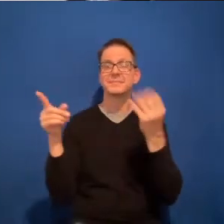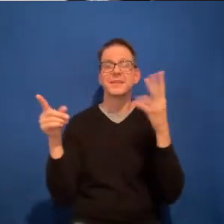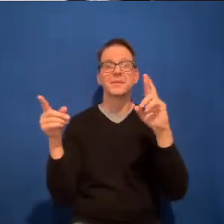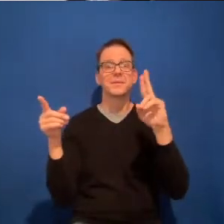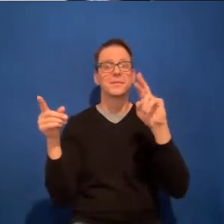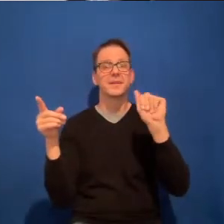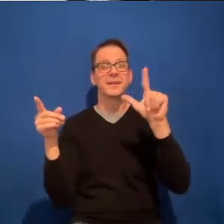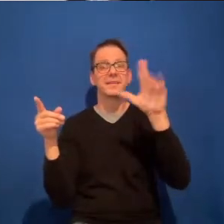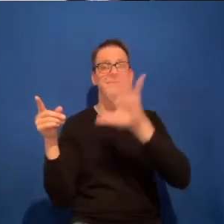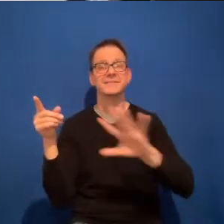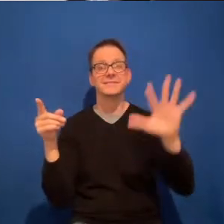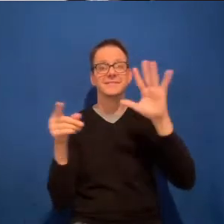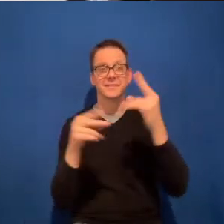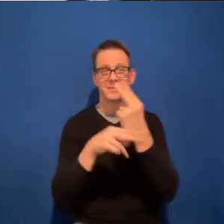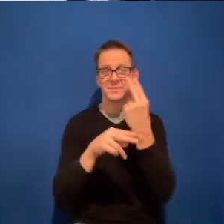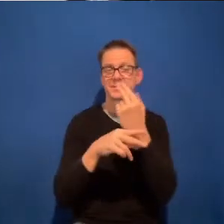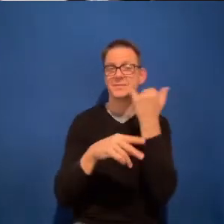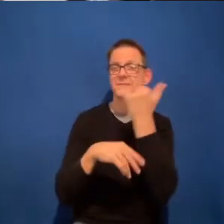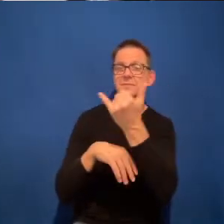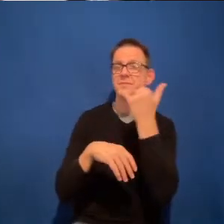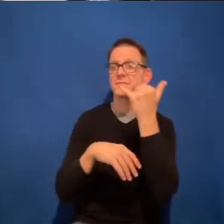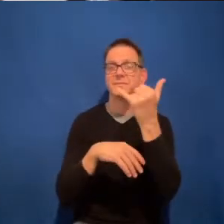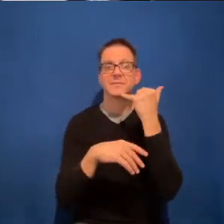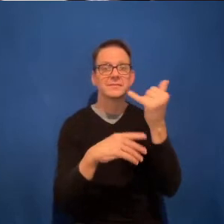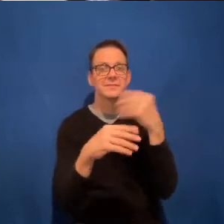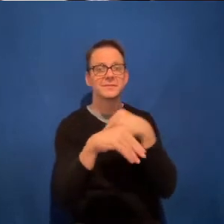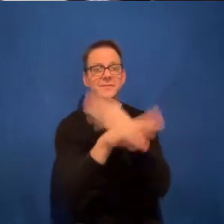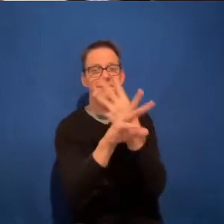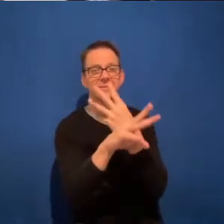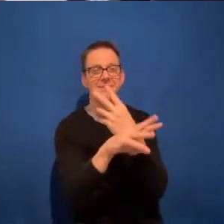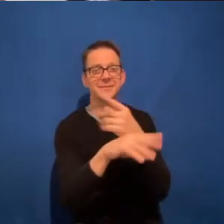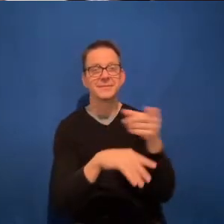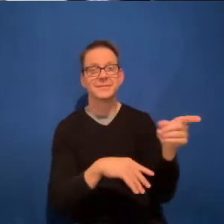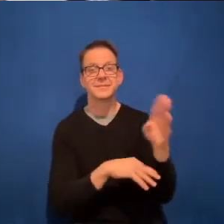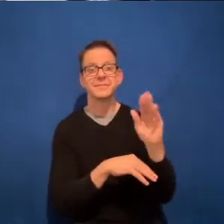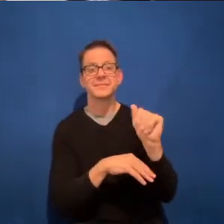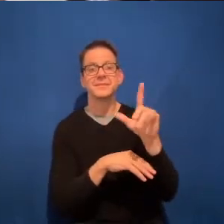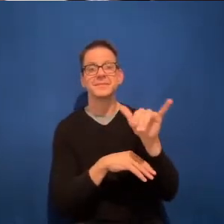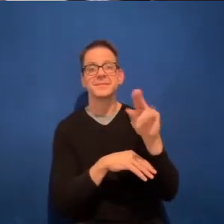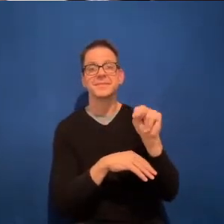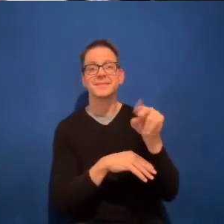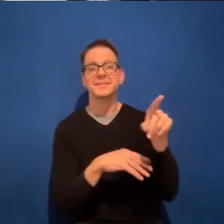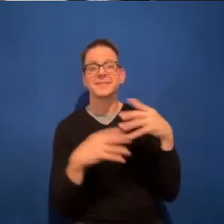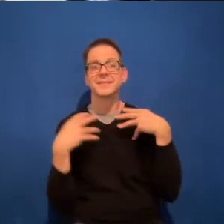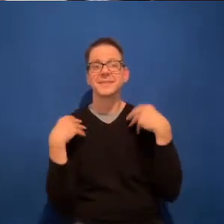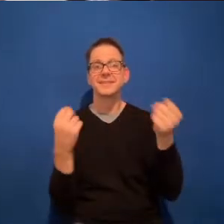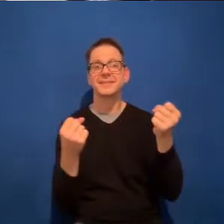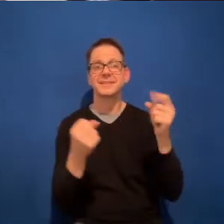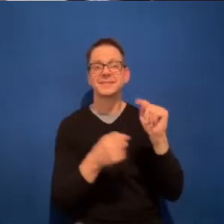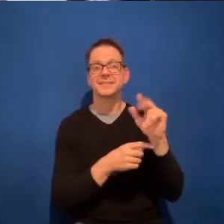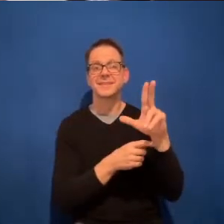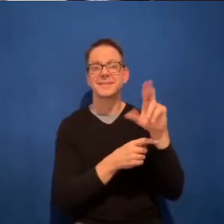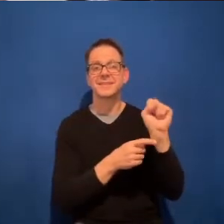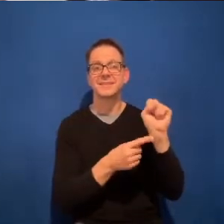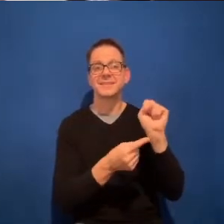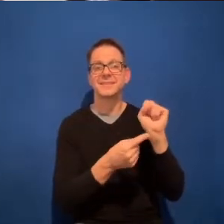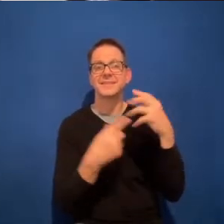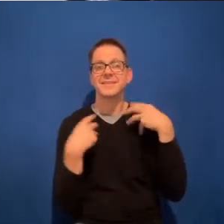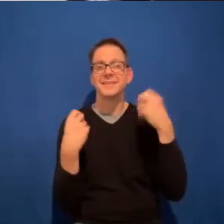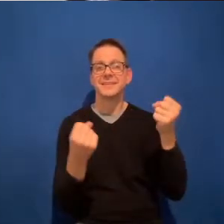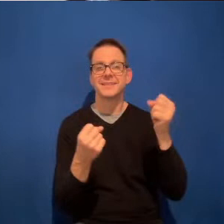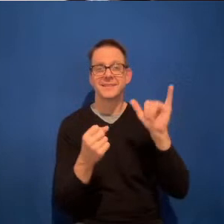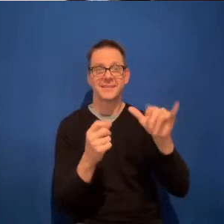virtual platforms. Babylon Health, TELUS Health is a third-party platform where we don't know